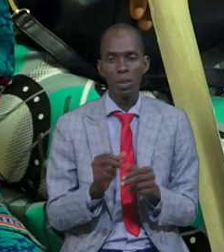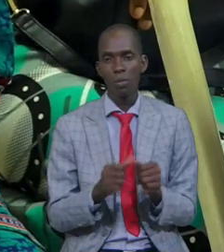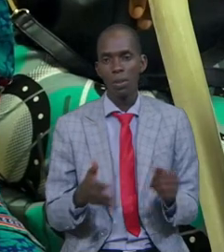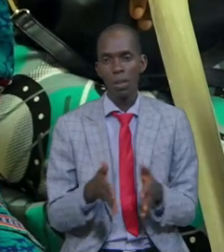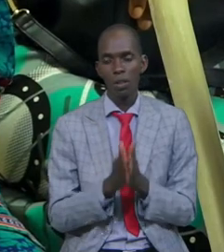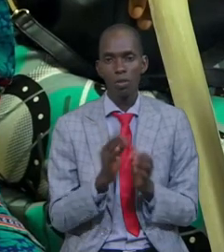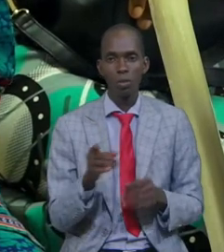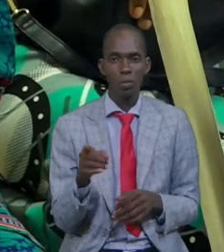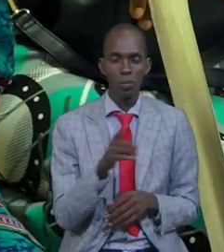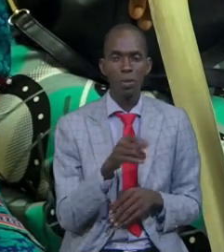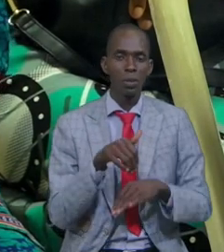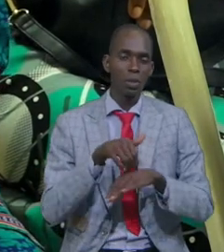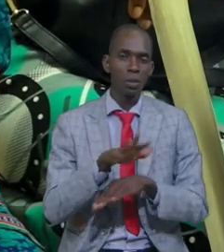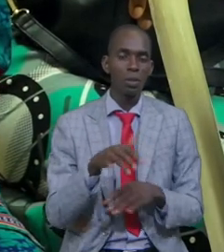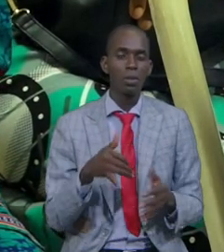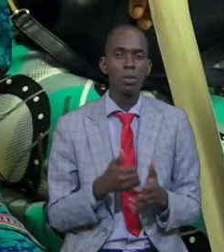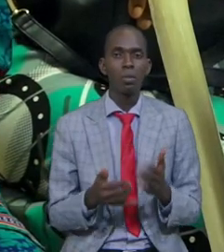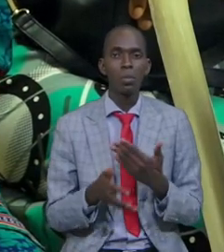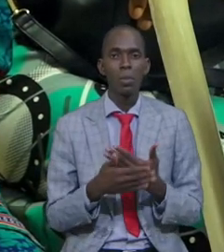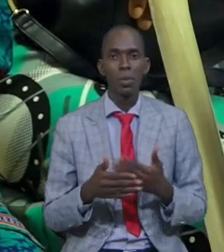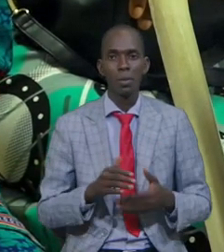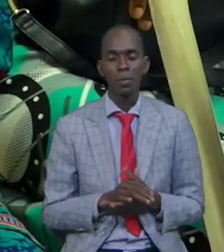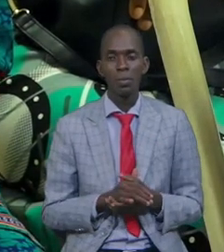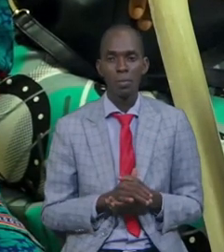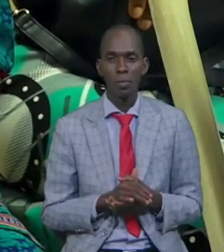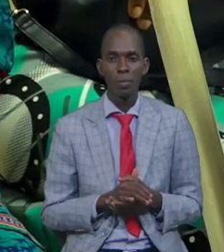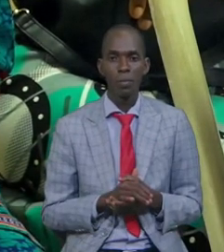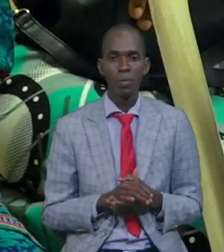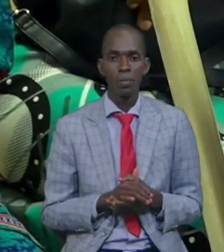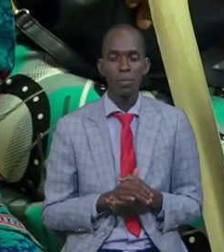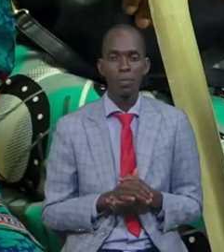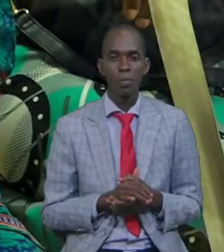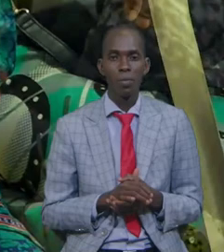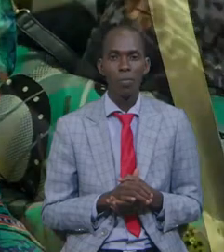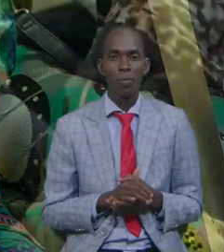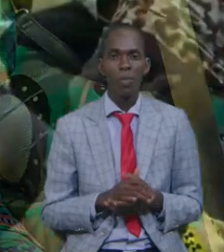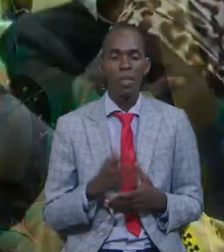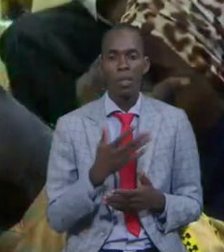You can also send your details to the WhatsApp number